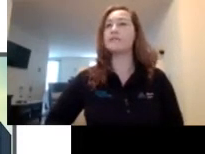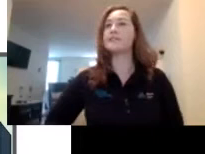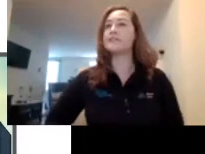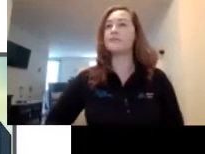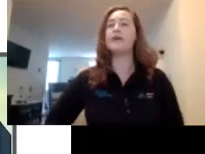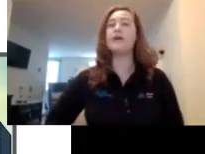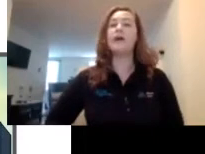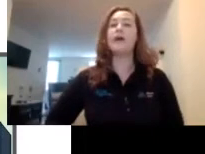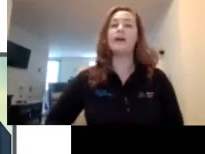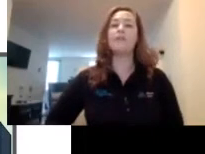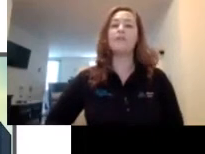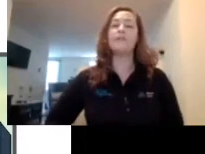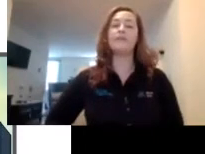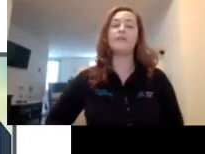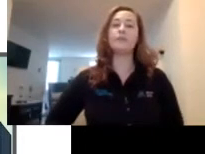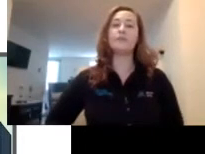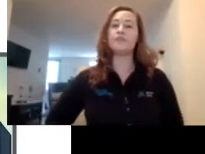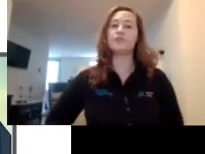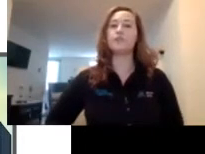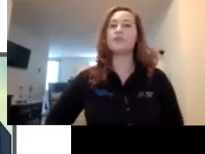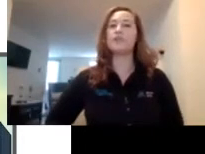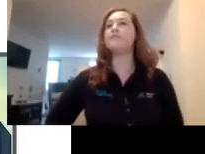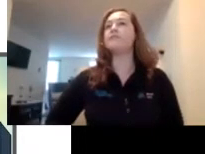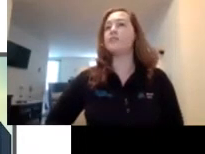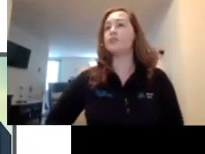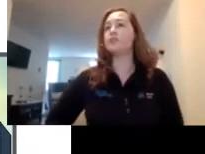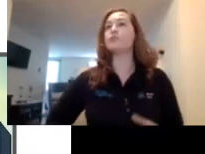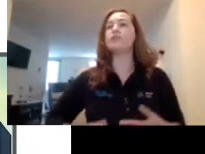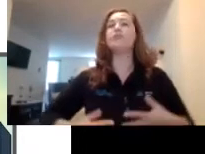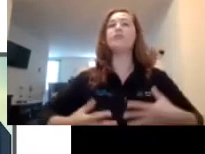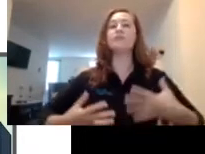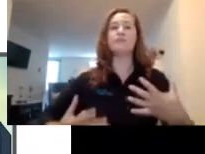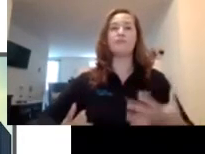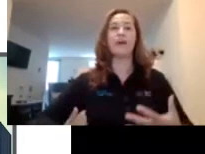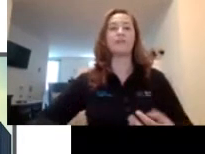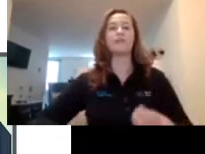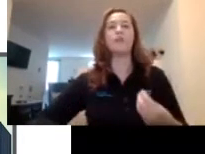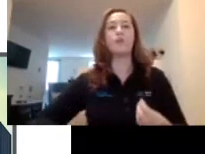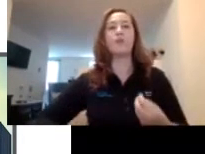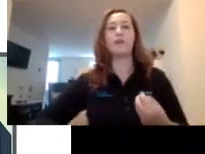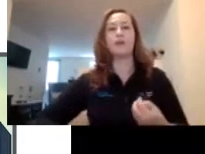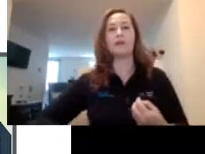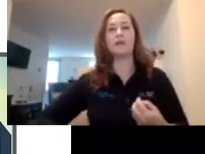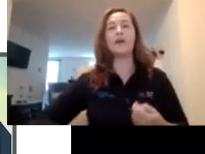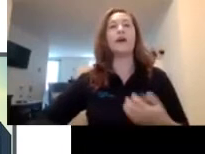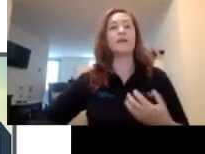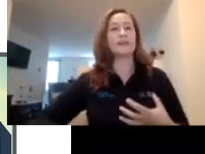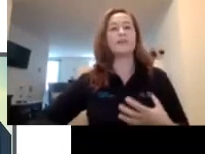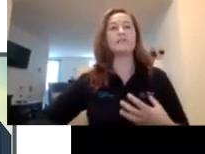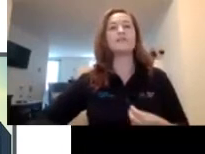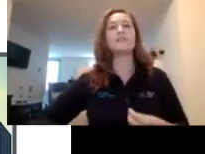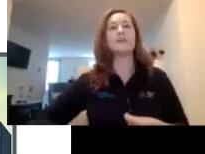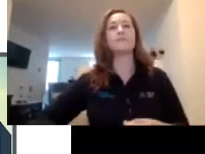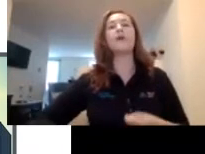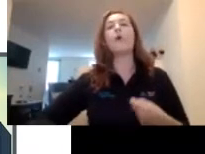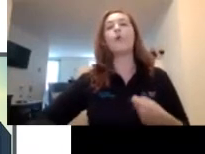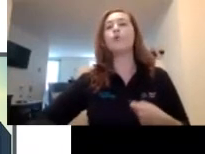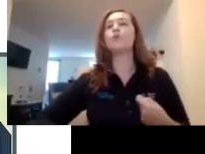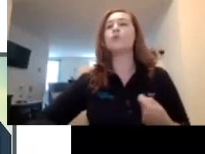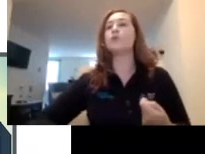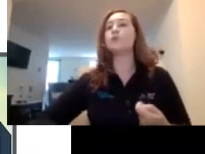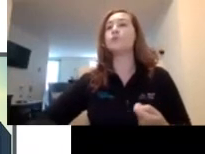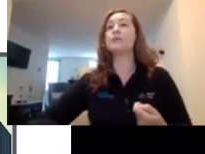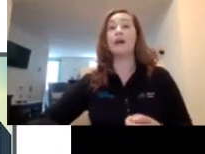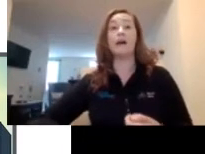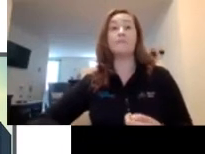health system, and those sessions were an invitation to really reflect who we are as a health system, who do